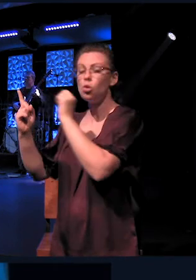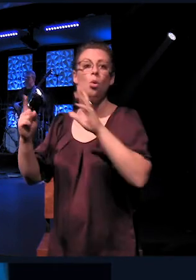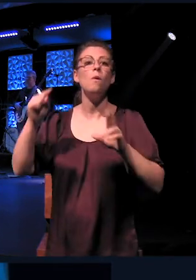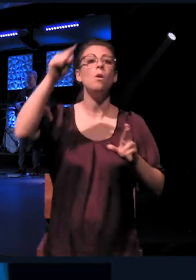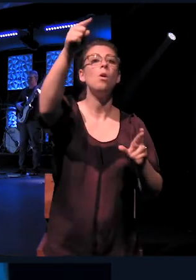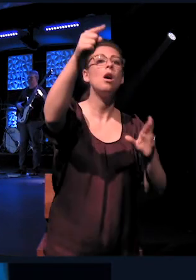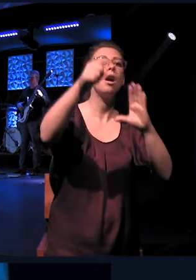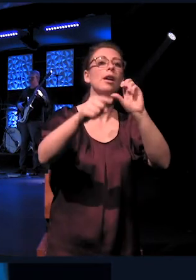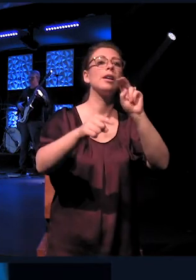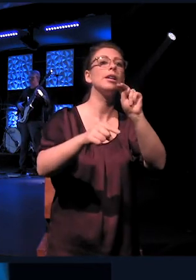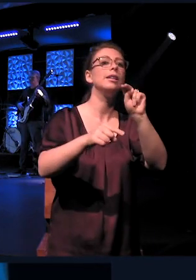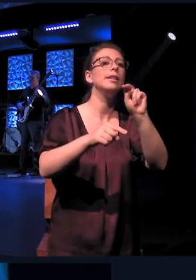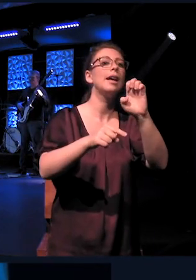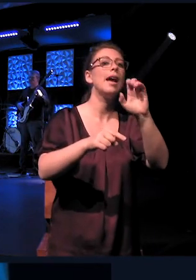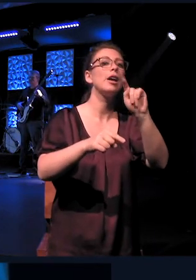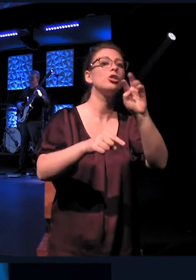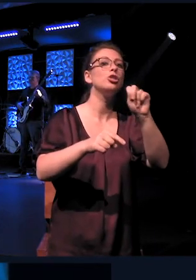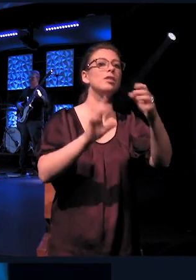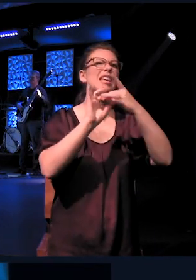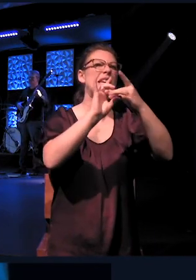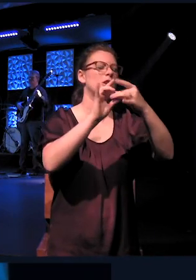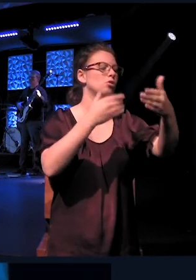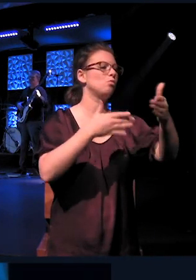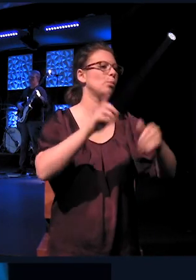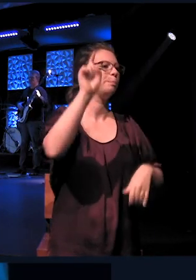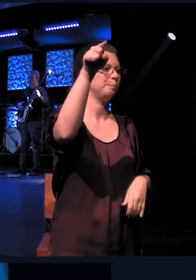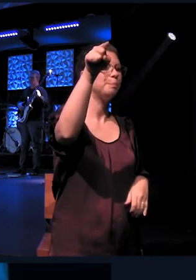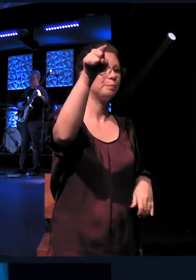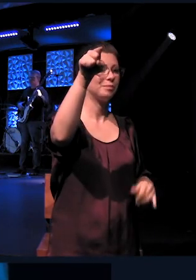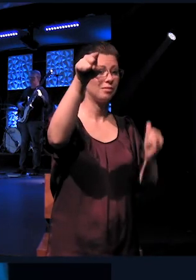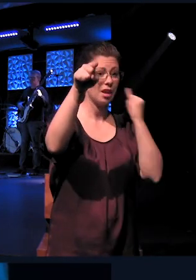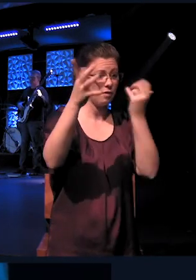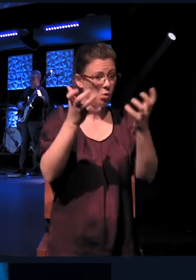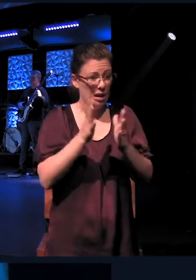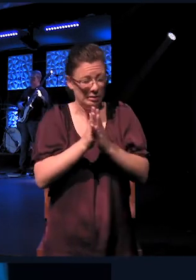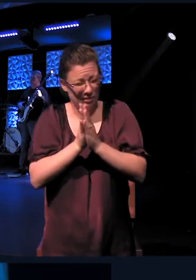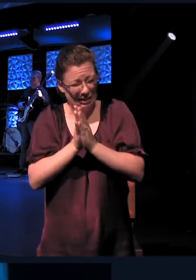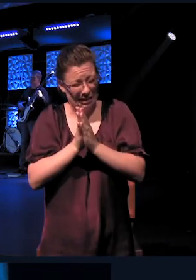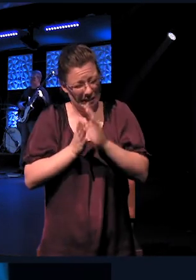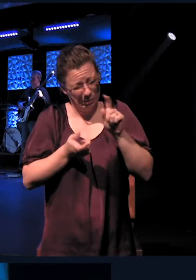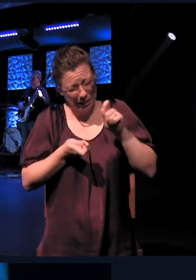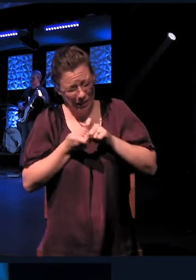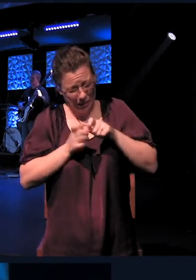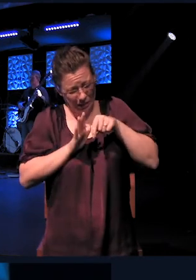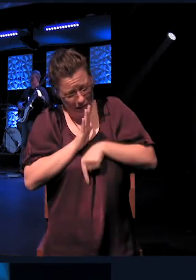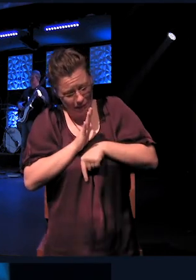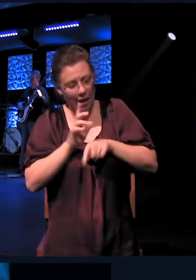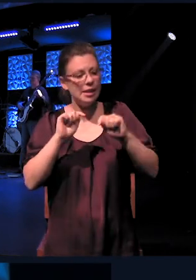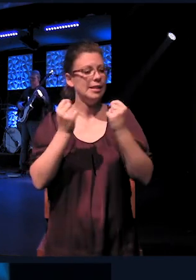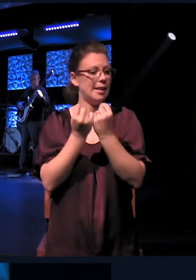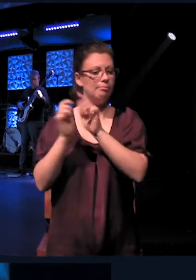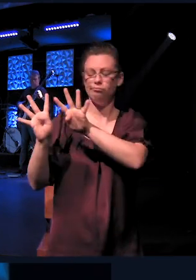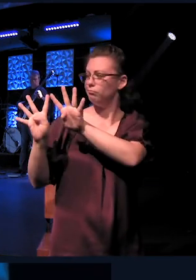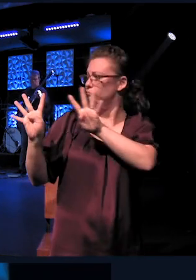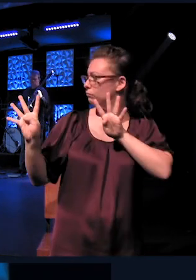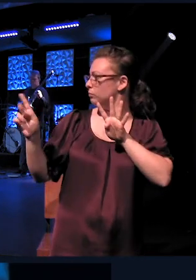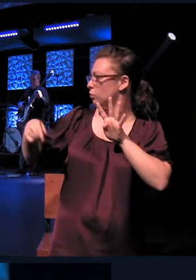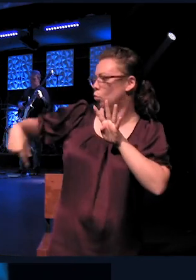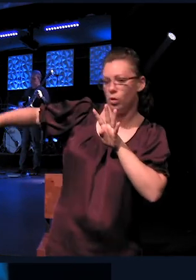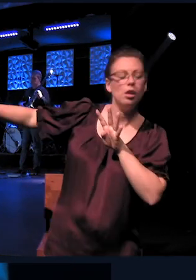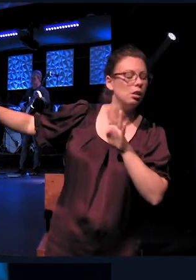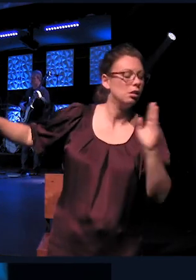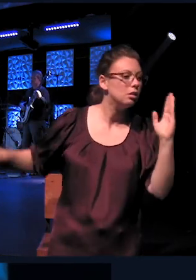on both sides of the building. If you need prayer for anything, there's gonna be a team up here that would love to pray with you. We are a church that believes in